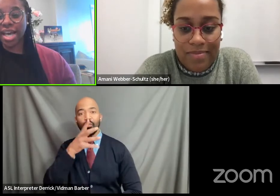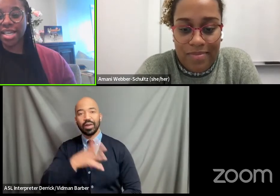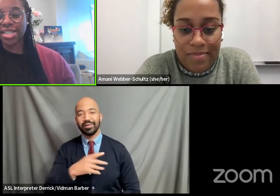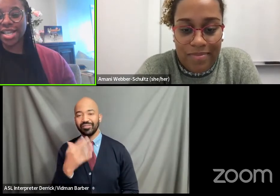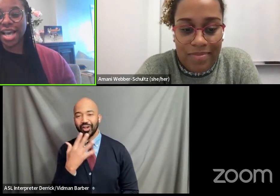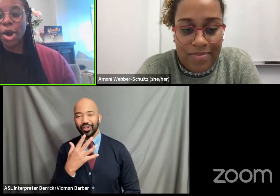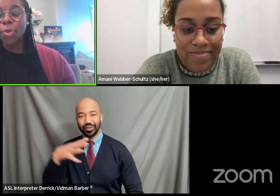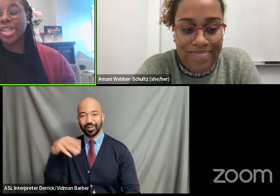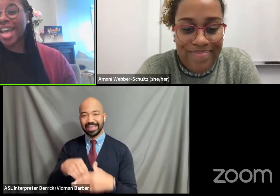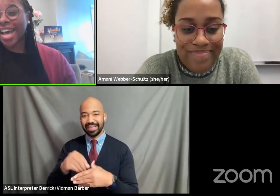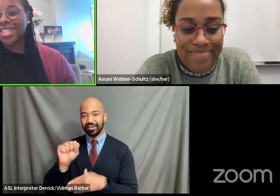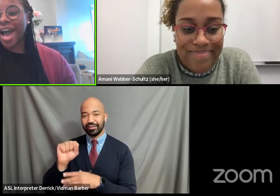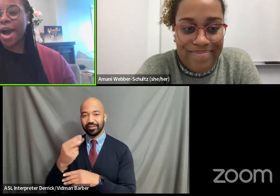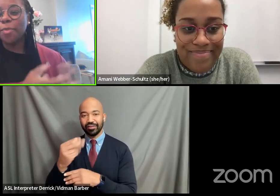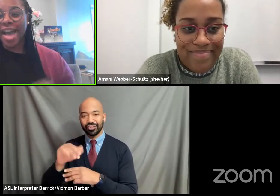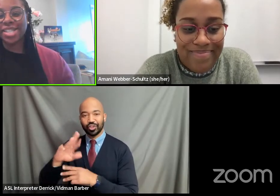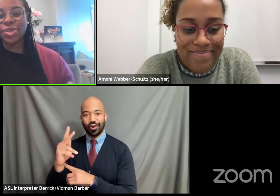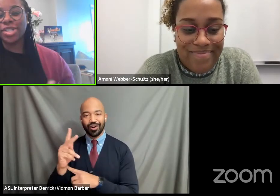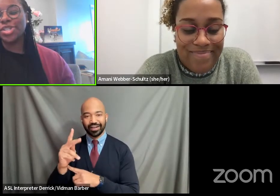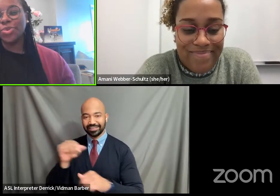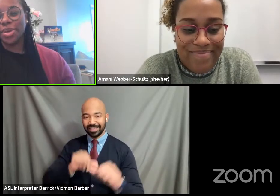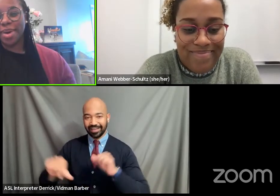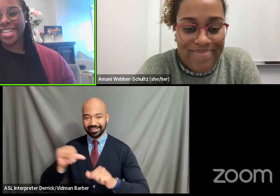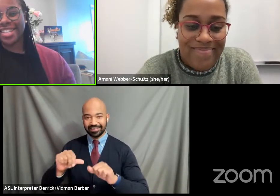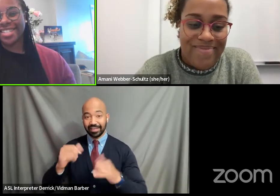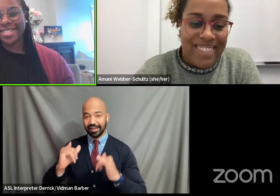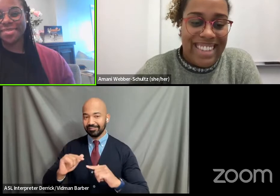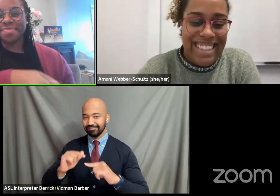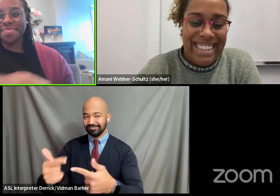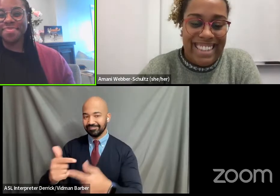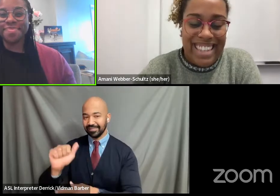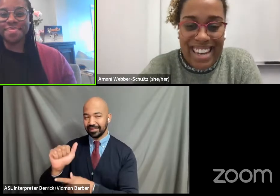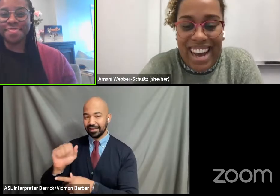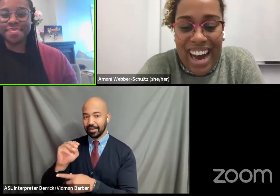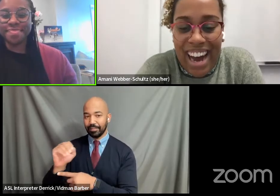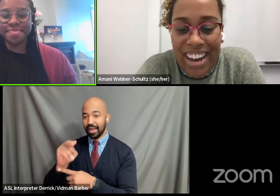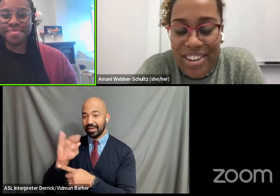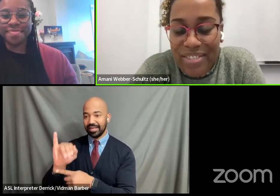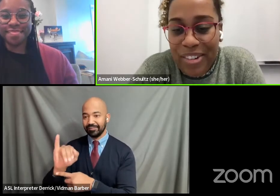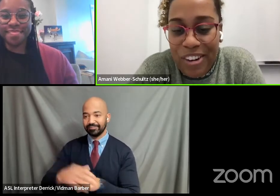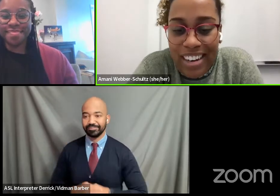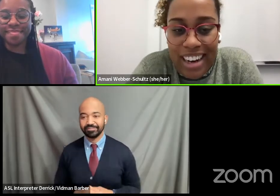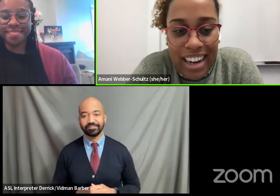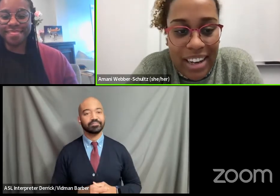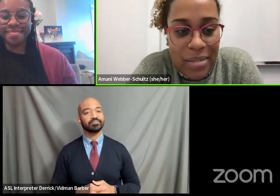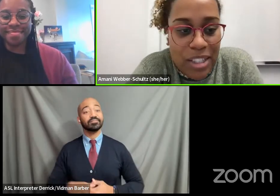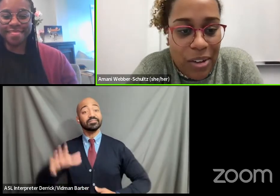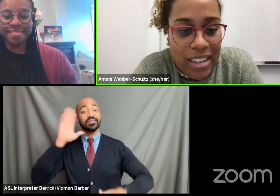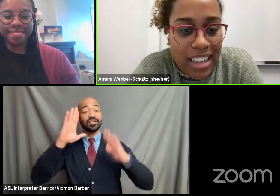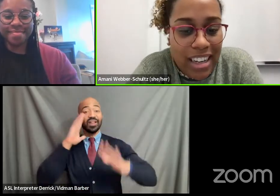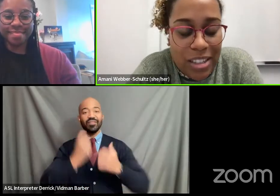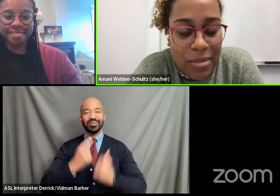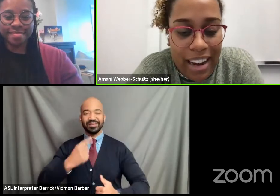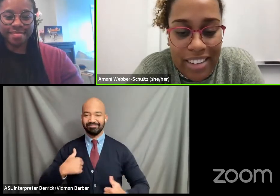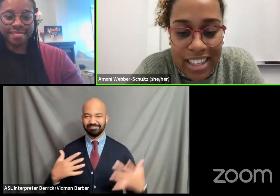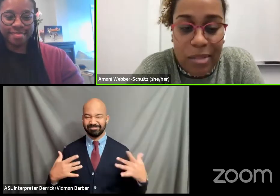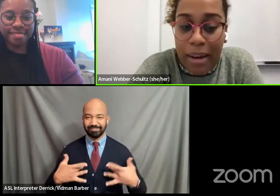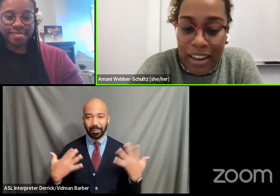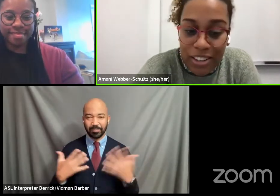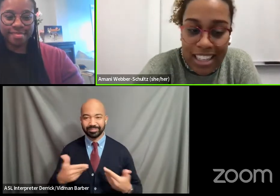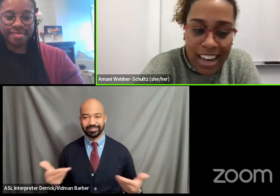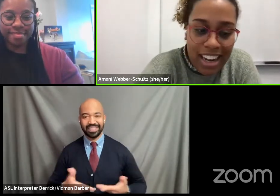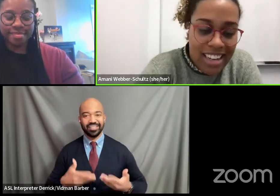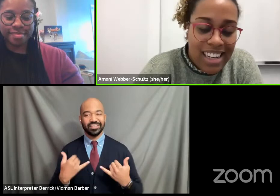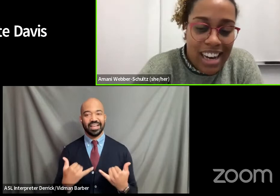shark science. With that, I'll pass it on to you, Imani. Hi, everyone. I am so excited to be having